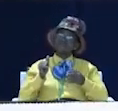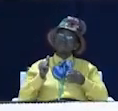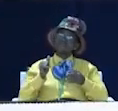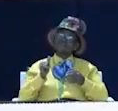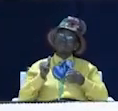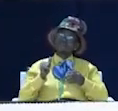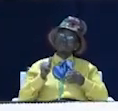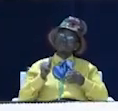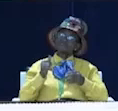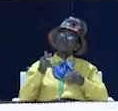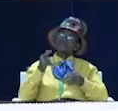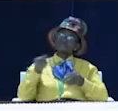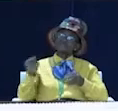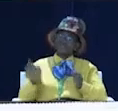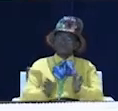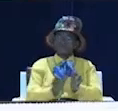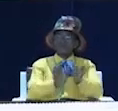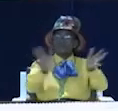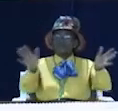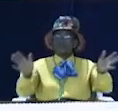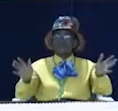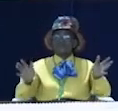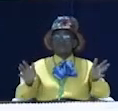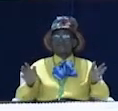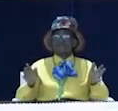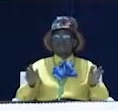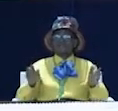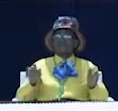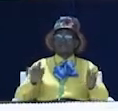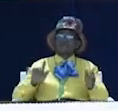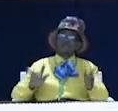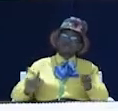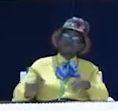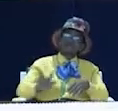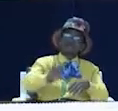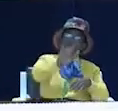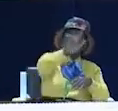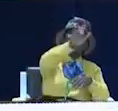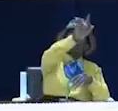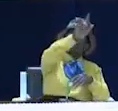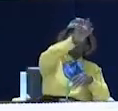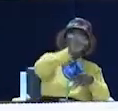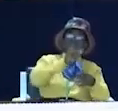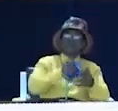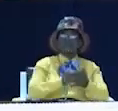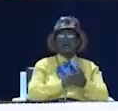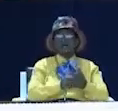the commercial plane. That's what led to the jet.